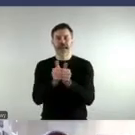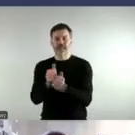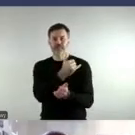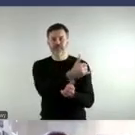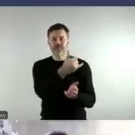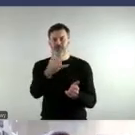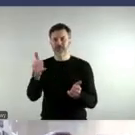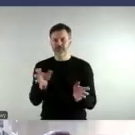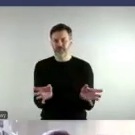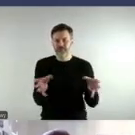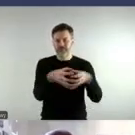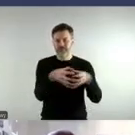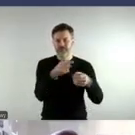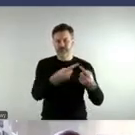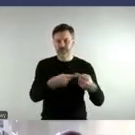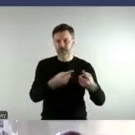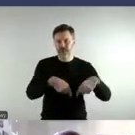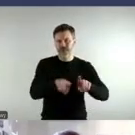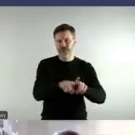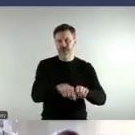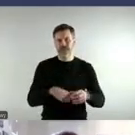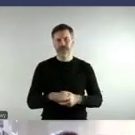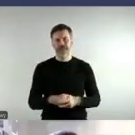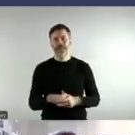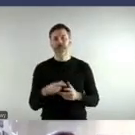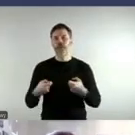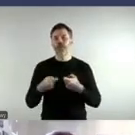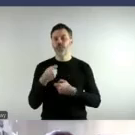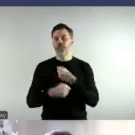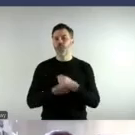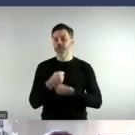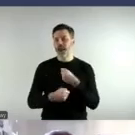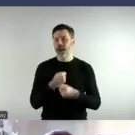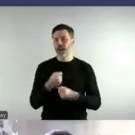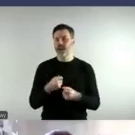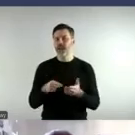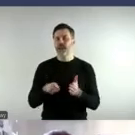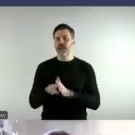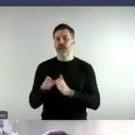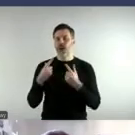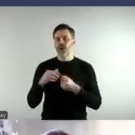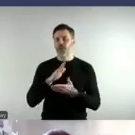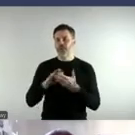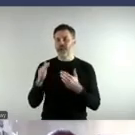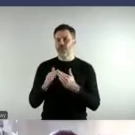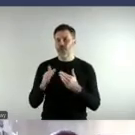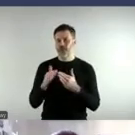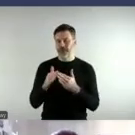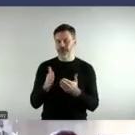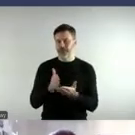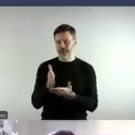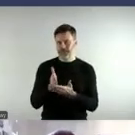role on the team. So this is our collaboration, providing help for people who are homeless.